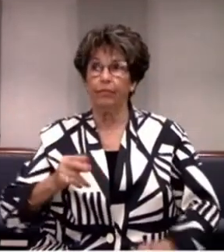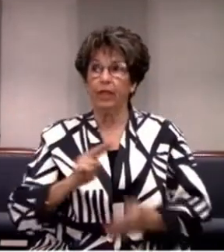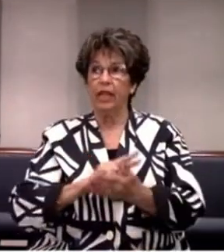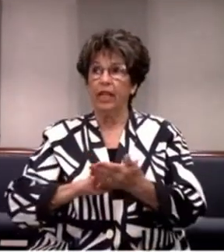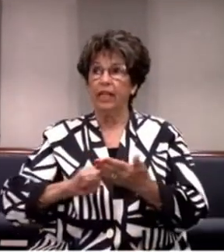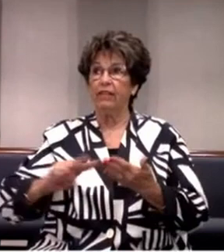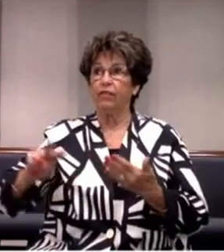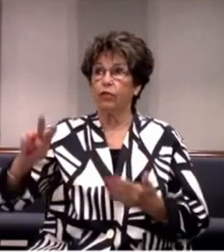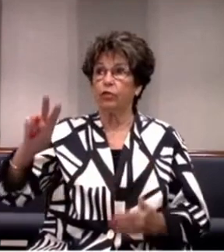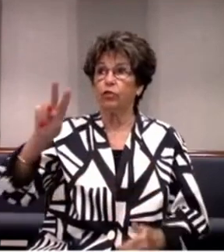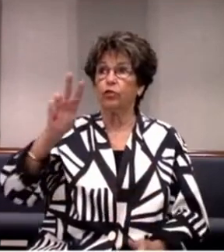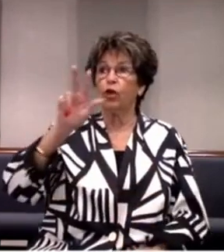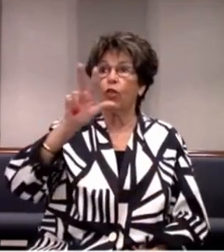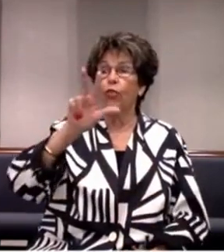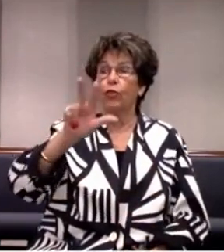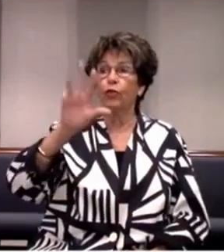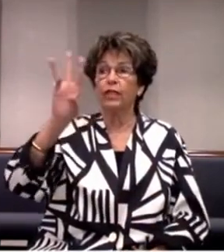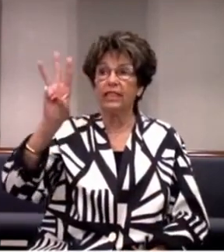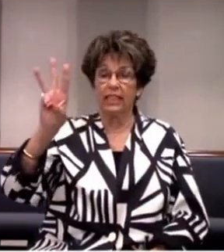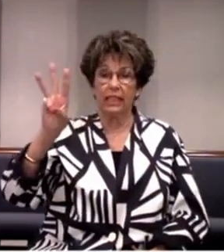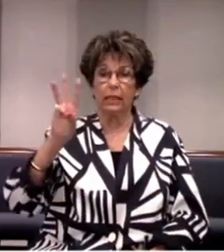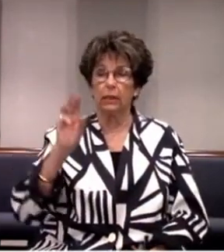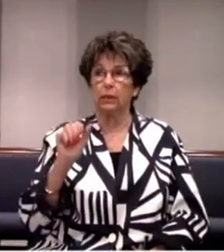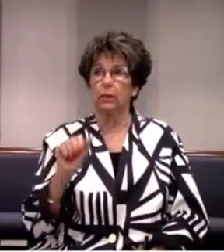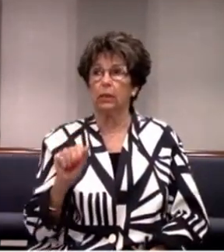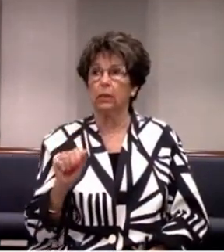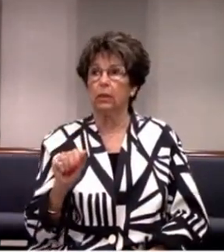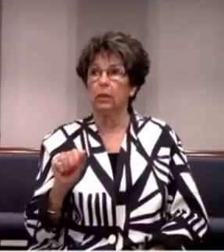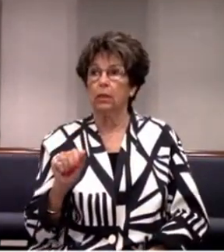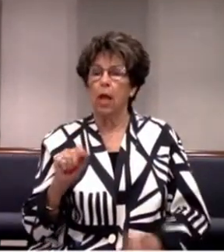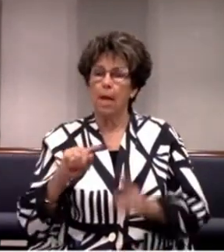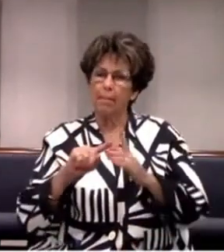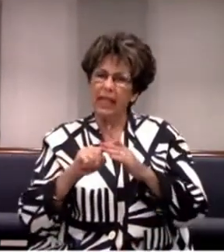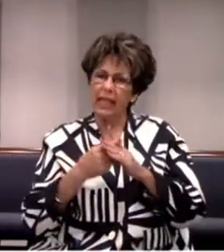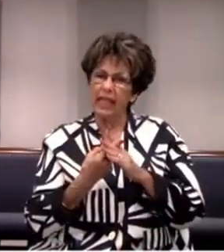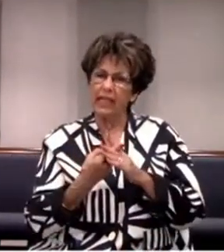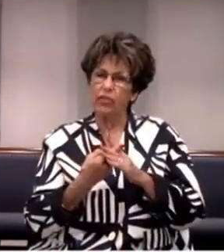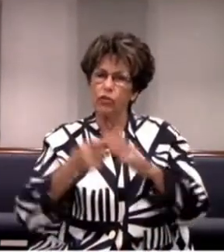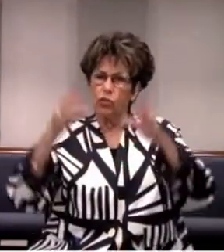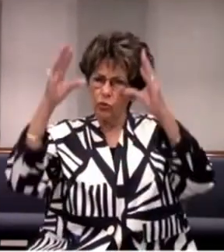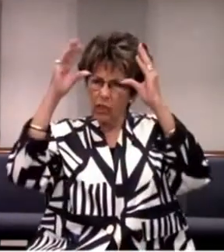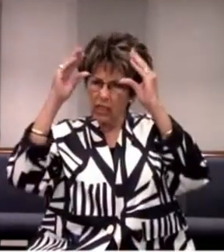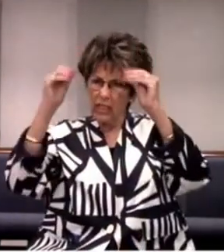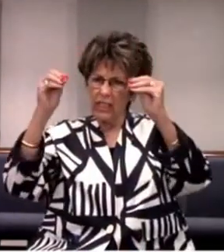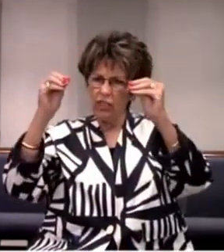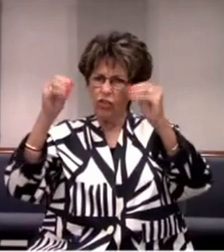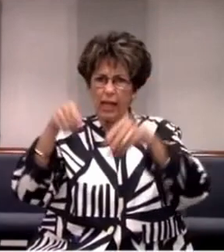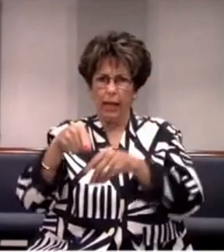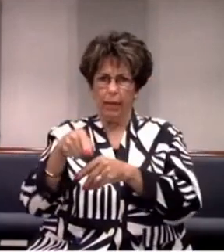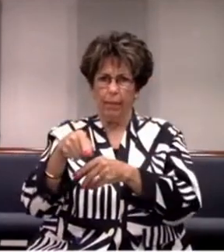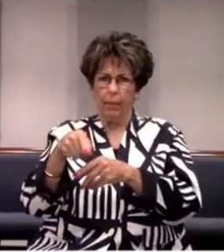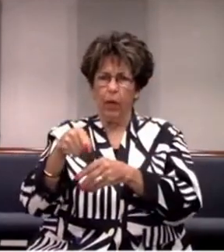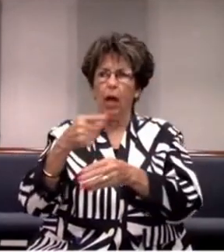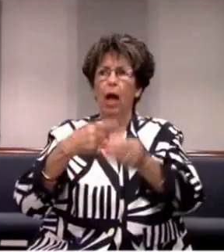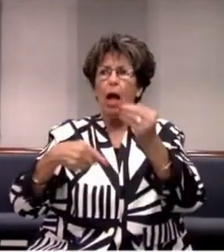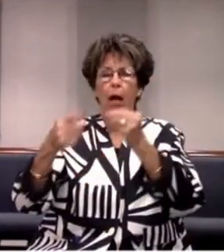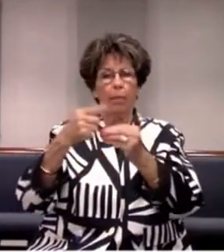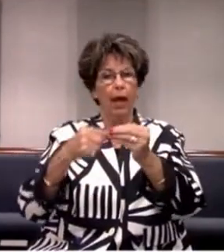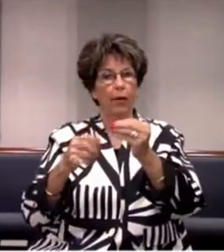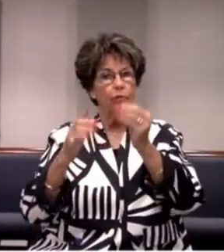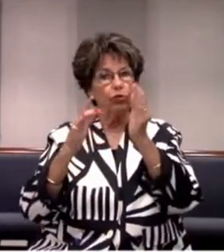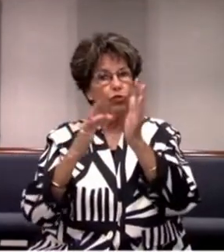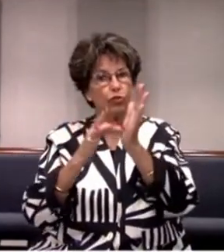number 36 of the chapter, begins to teach Cornelius about